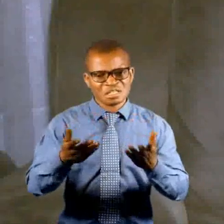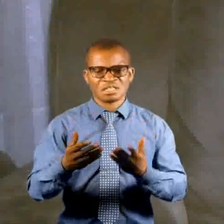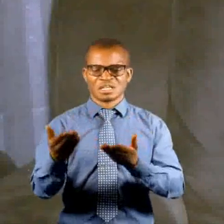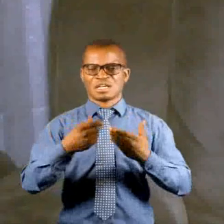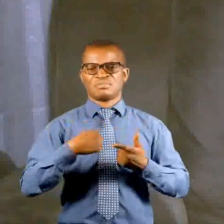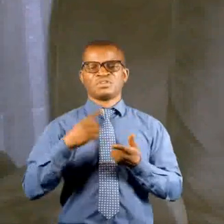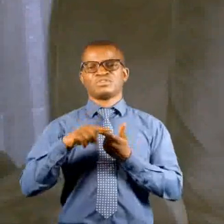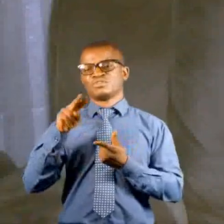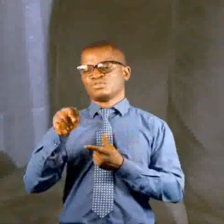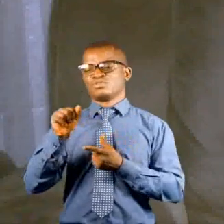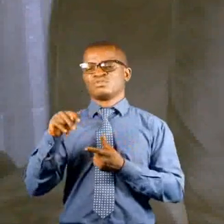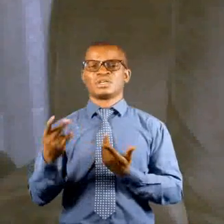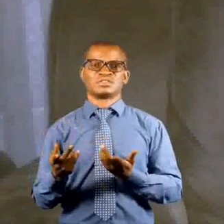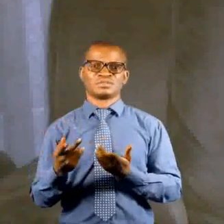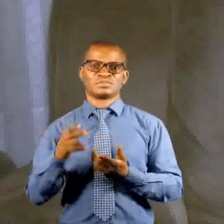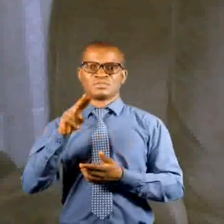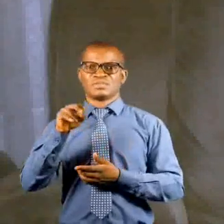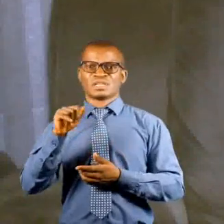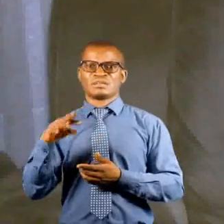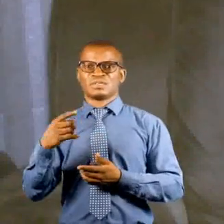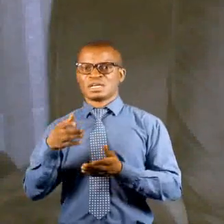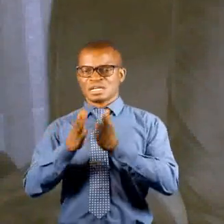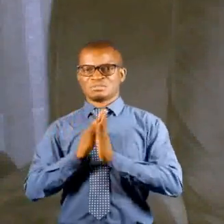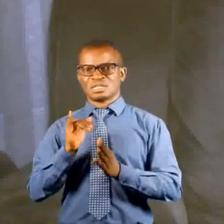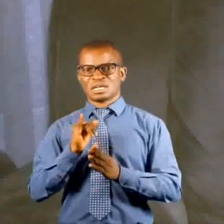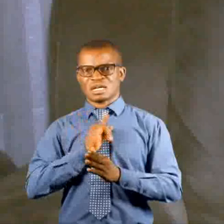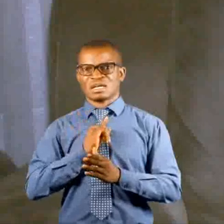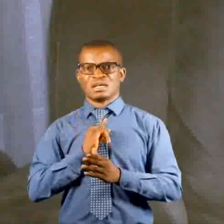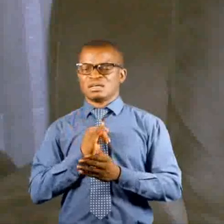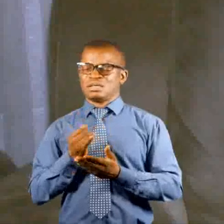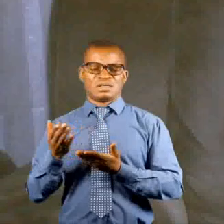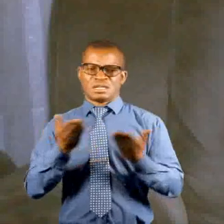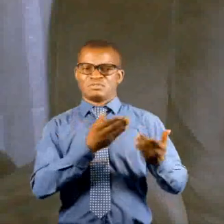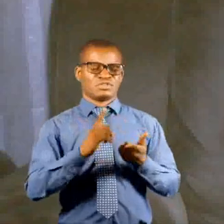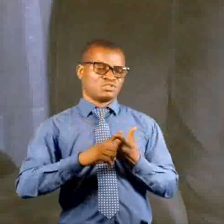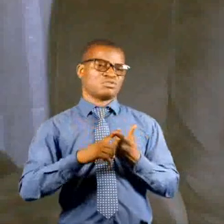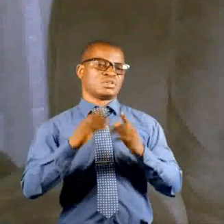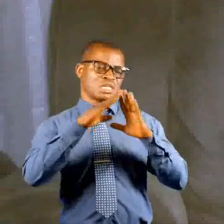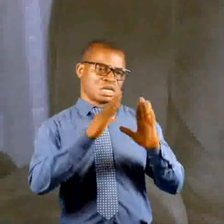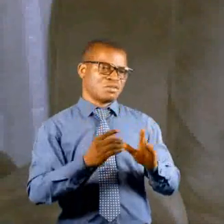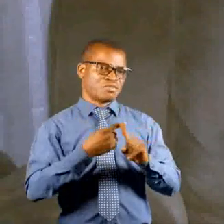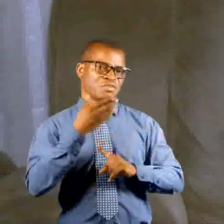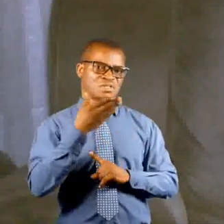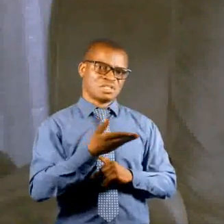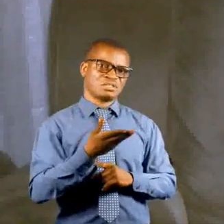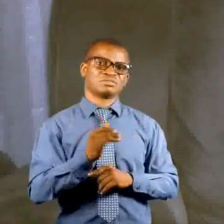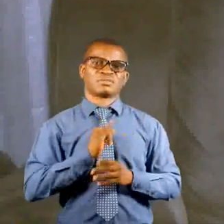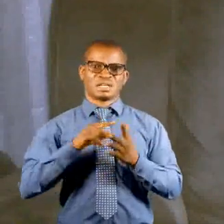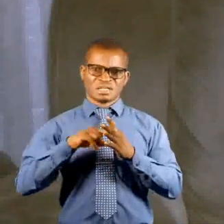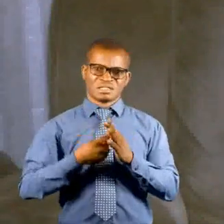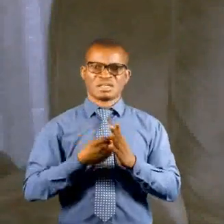now took me to Naptip. Naptip asked me and I explained to them. Naptip now took me to shelter. From there,